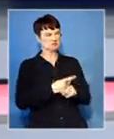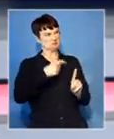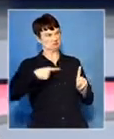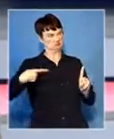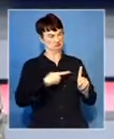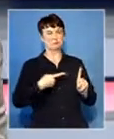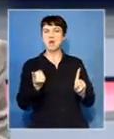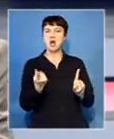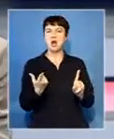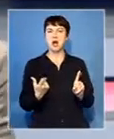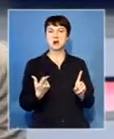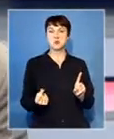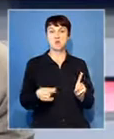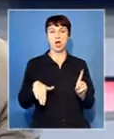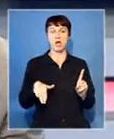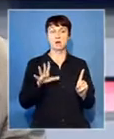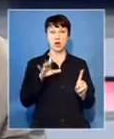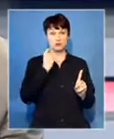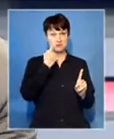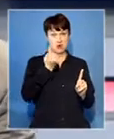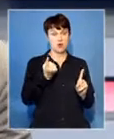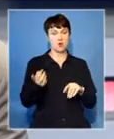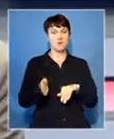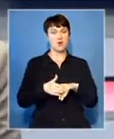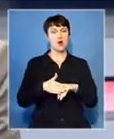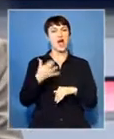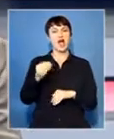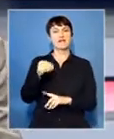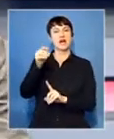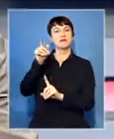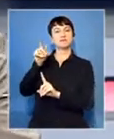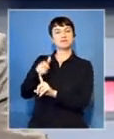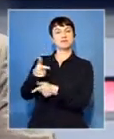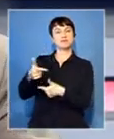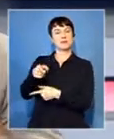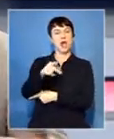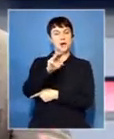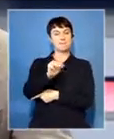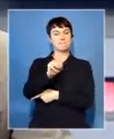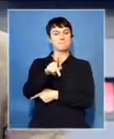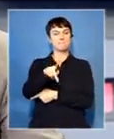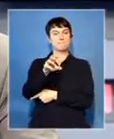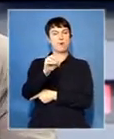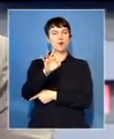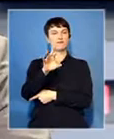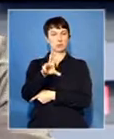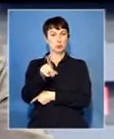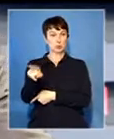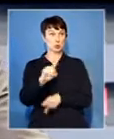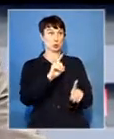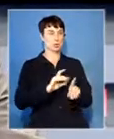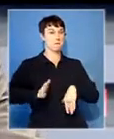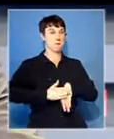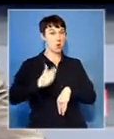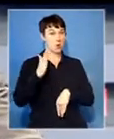course, there's someone who's still coming up tomorrow in the name of Dalimpofu, who, if his cross-examinations